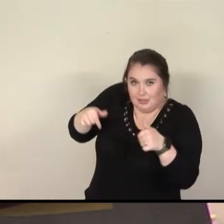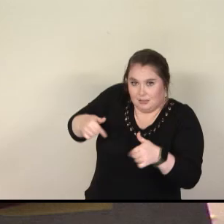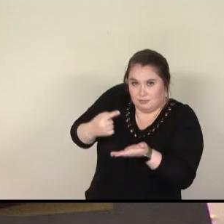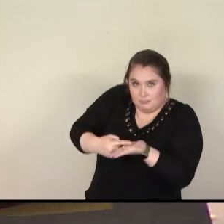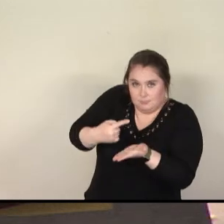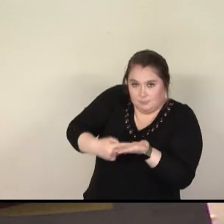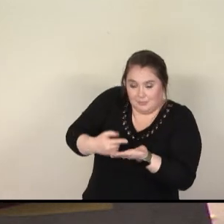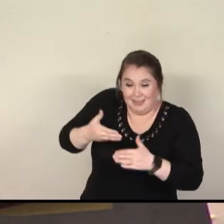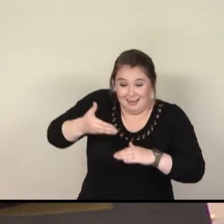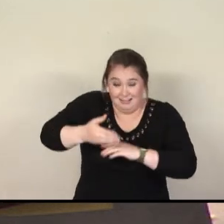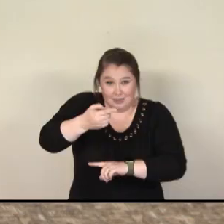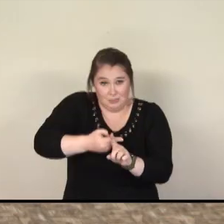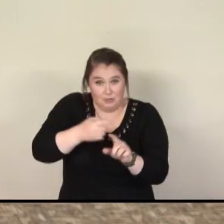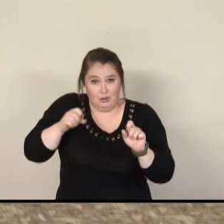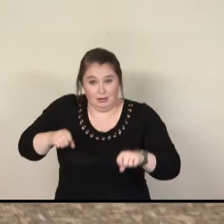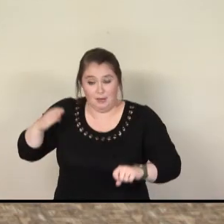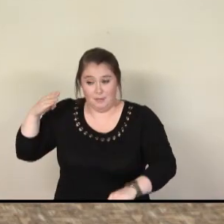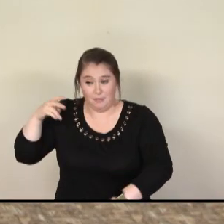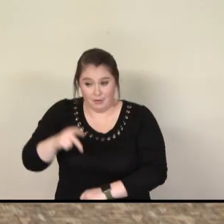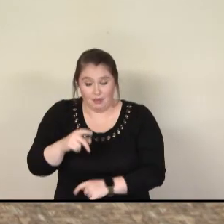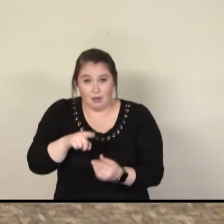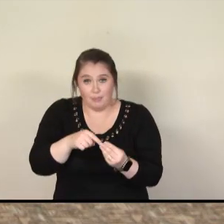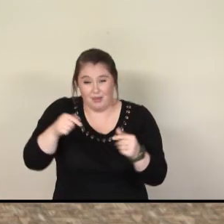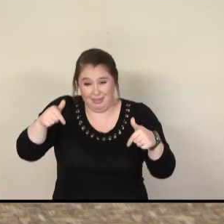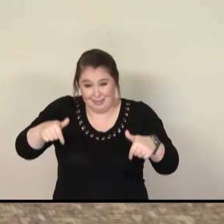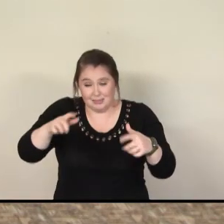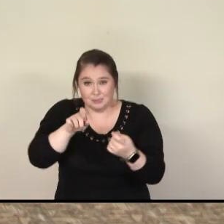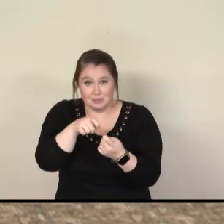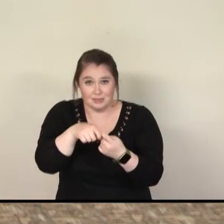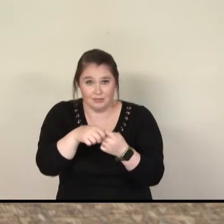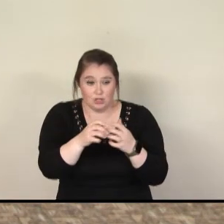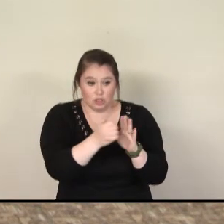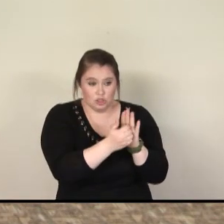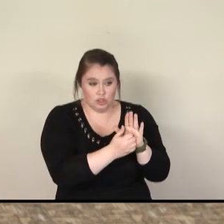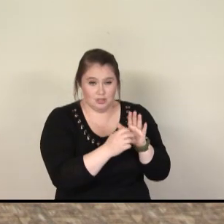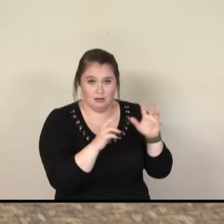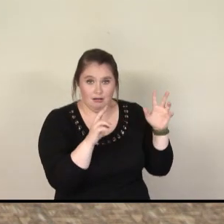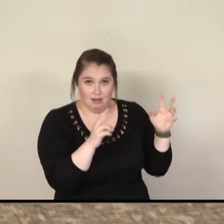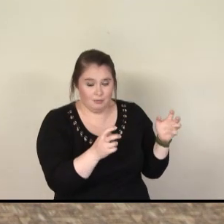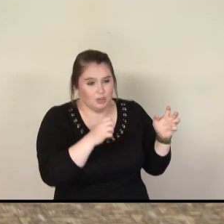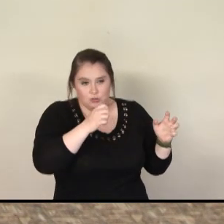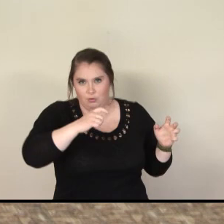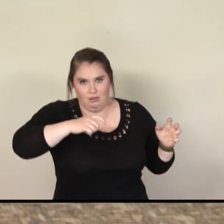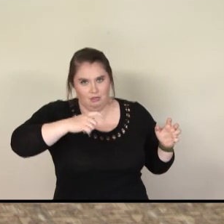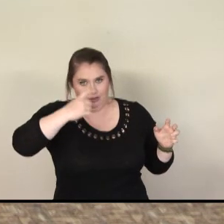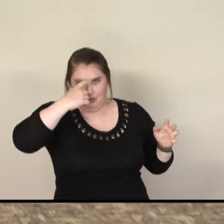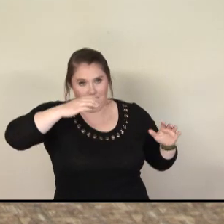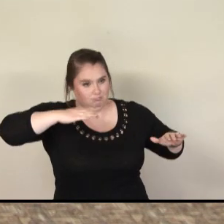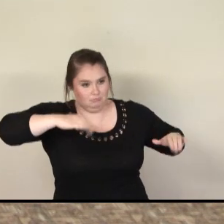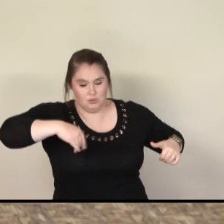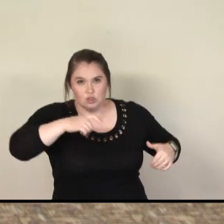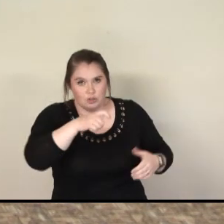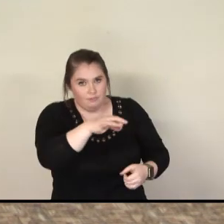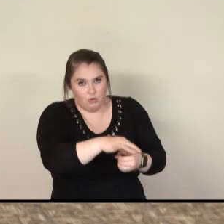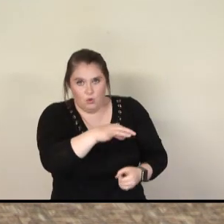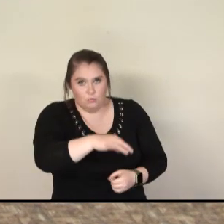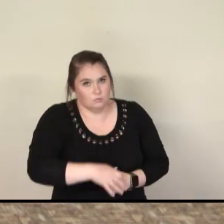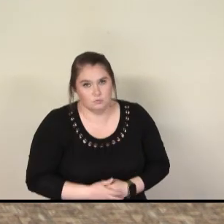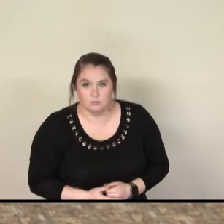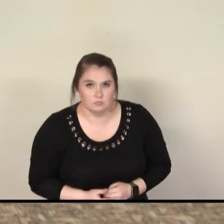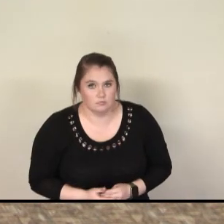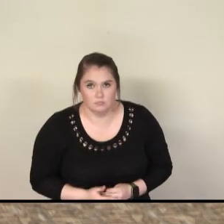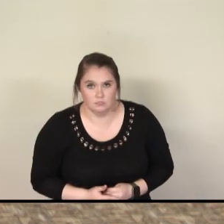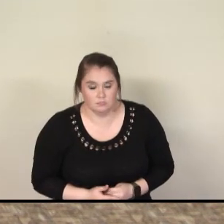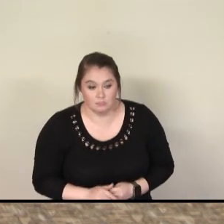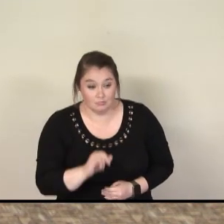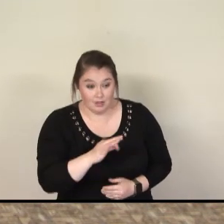with more information about this specific agenda item, I don't think we should vote on this specific agenda item if we can't